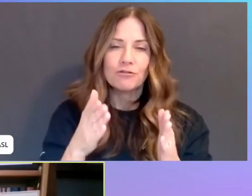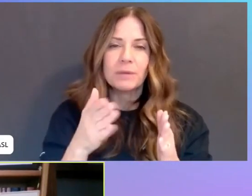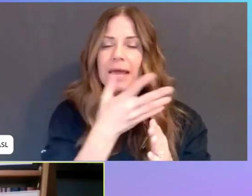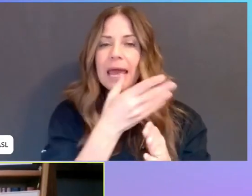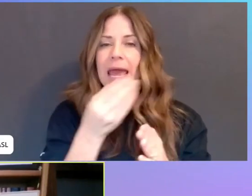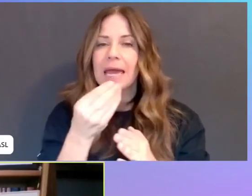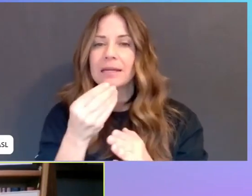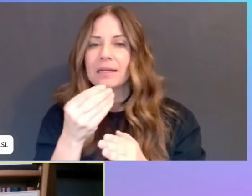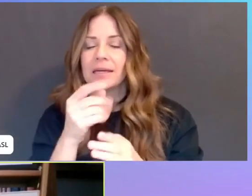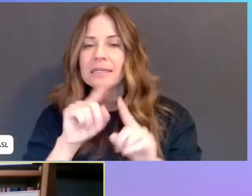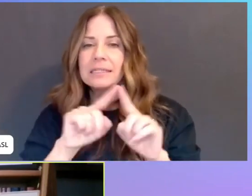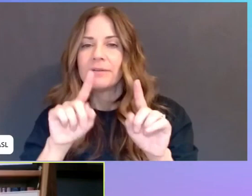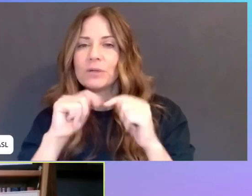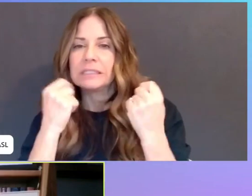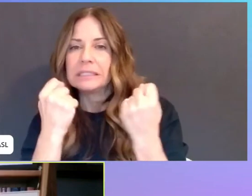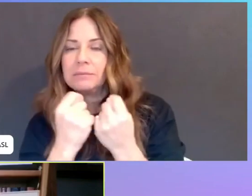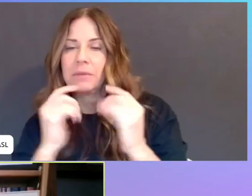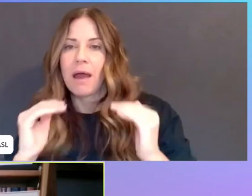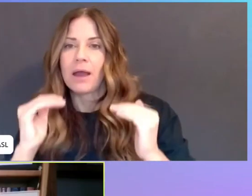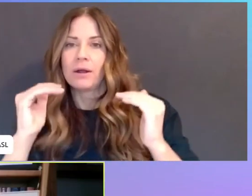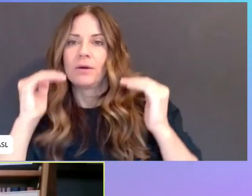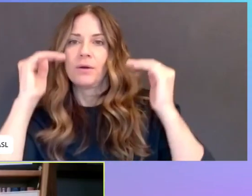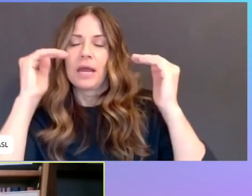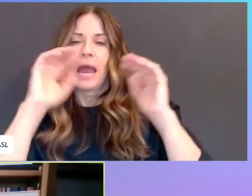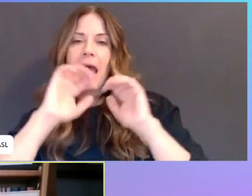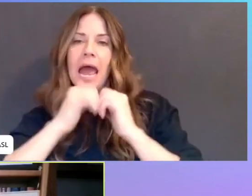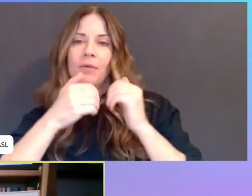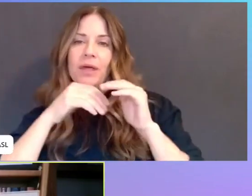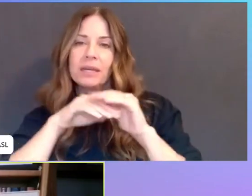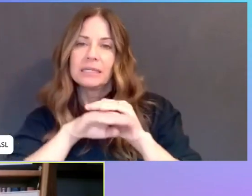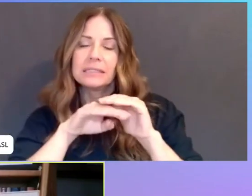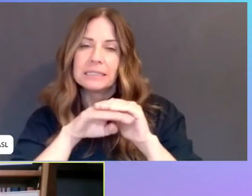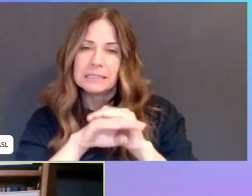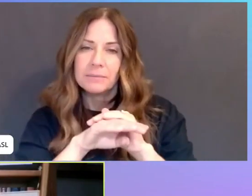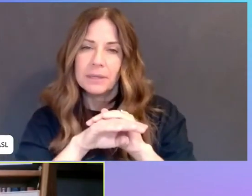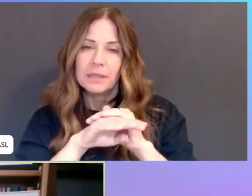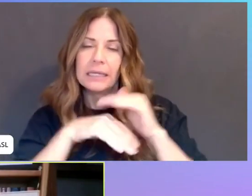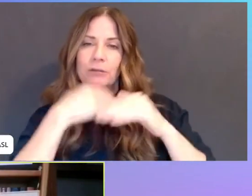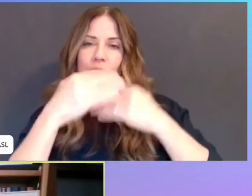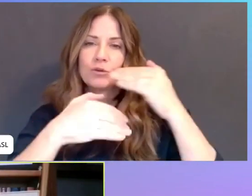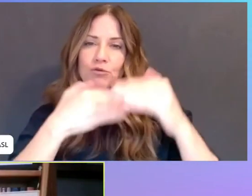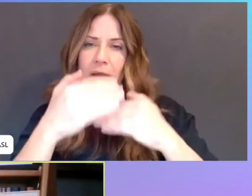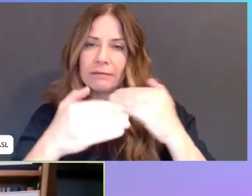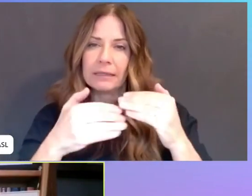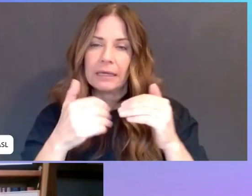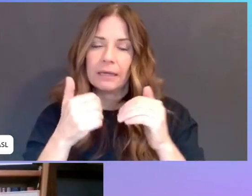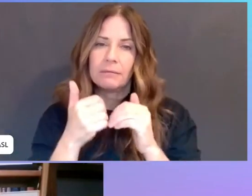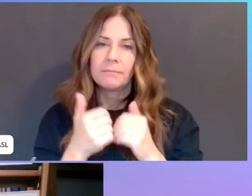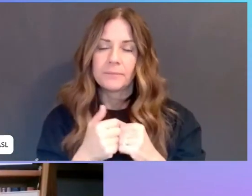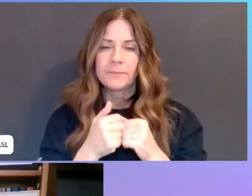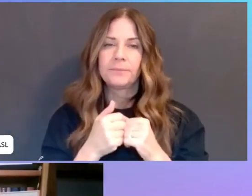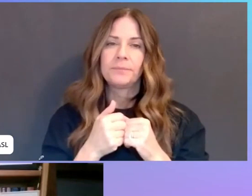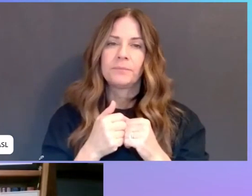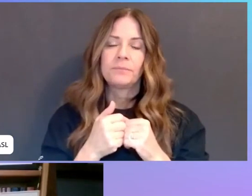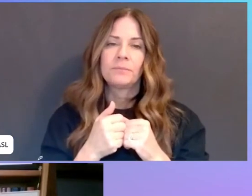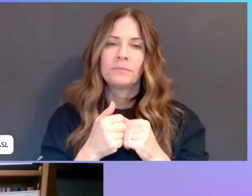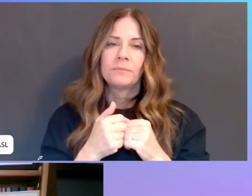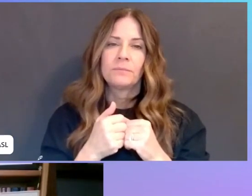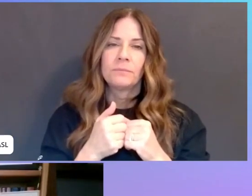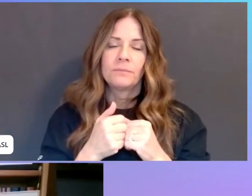the hierarchy that accessibility is progressing forward. So this